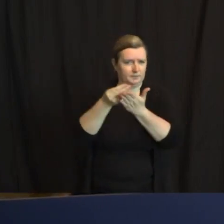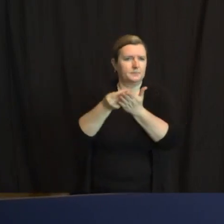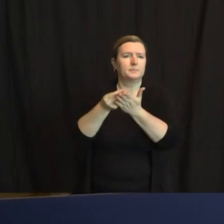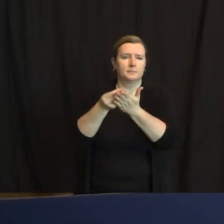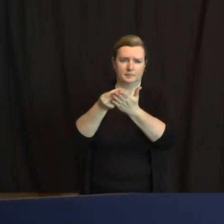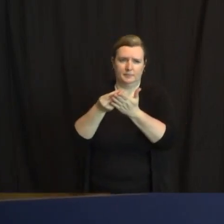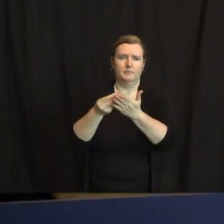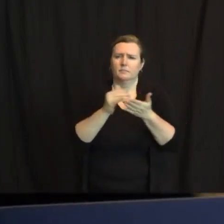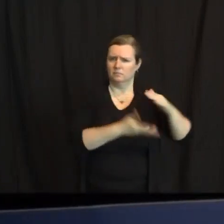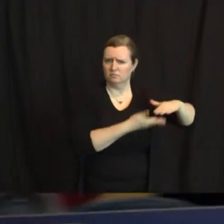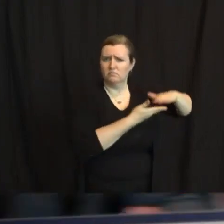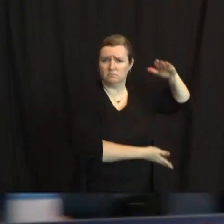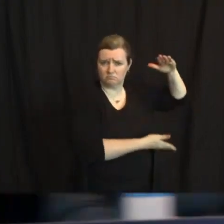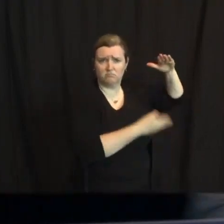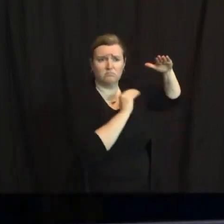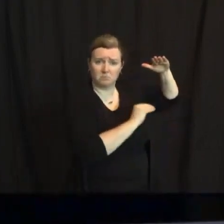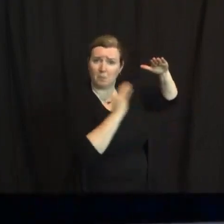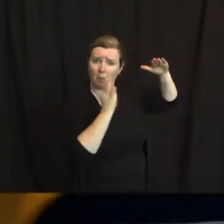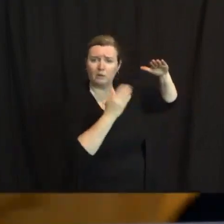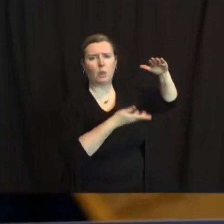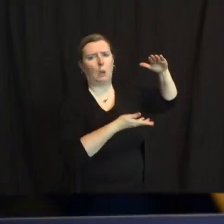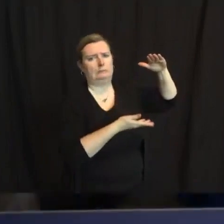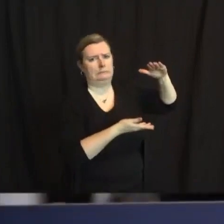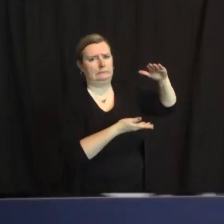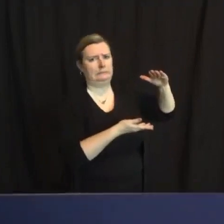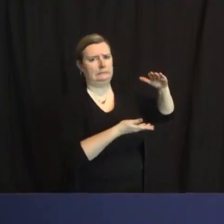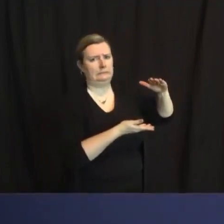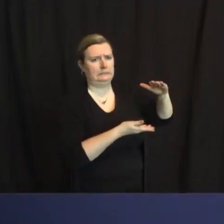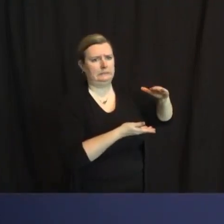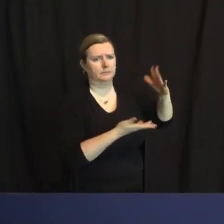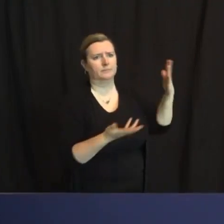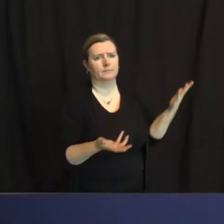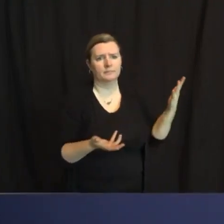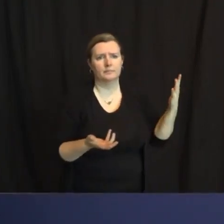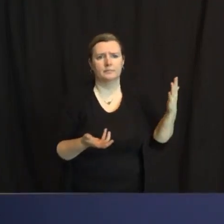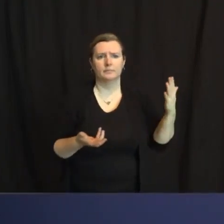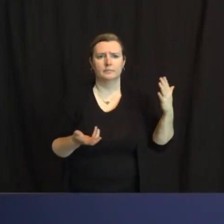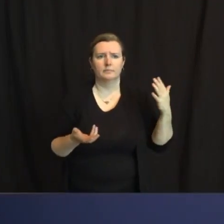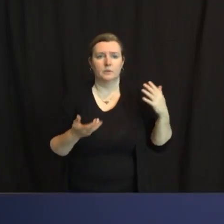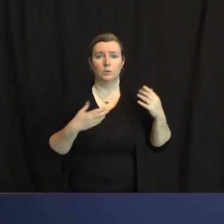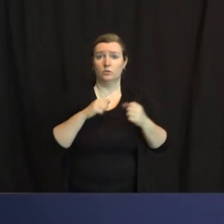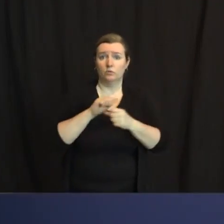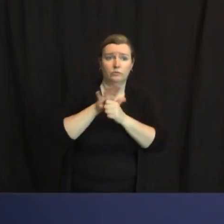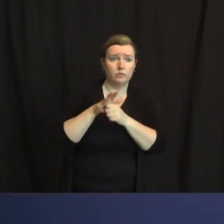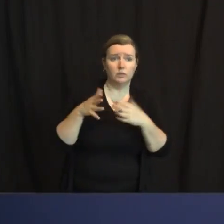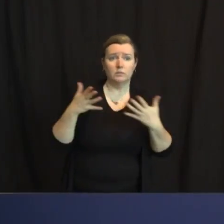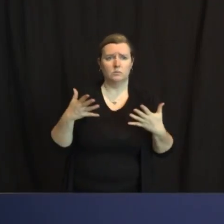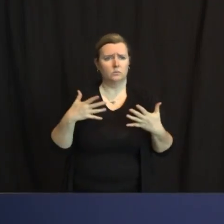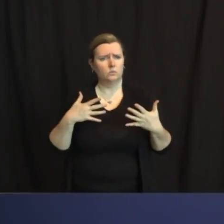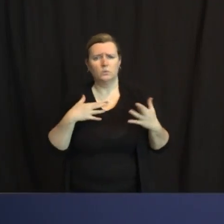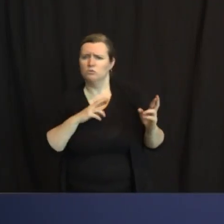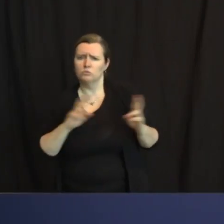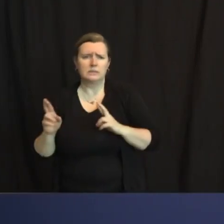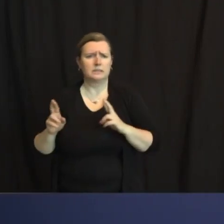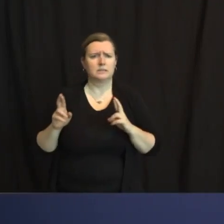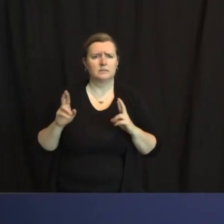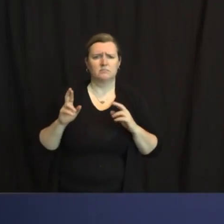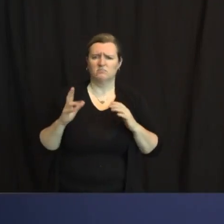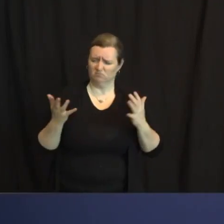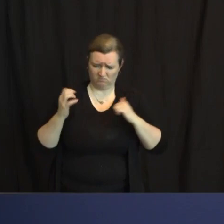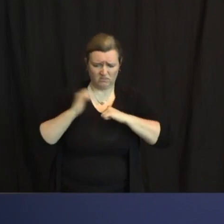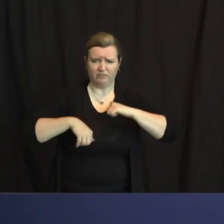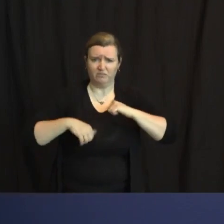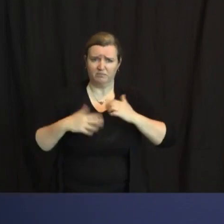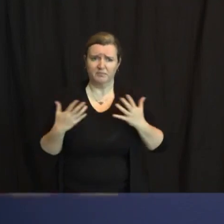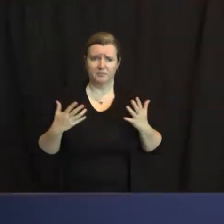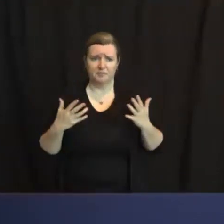mean, we've used the Mike Tyson quote a lot of times. We went into this in a very good place relative, particularly where we were a couple of years ago